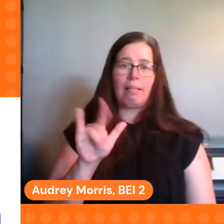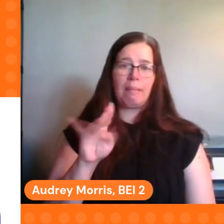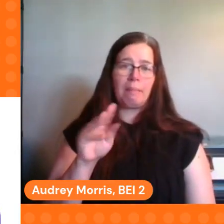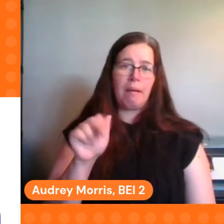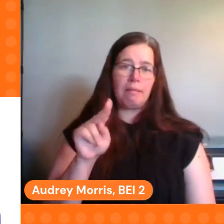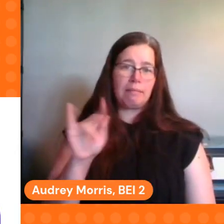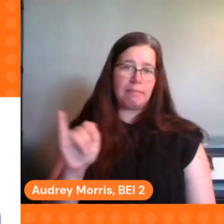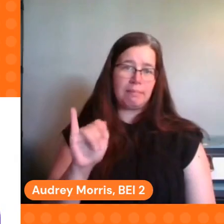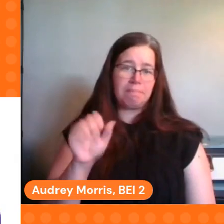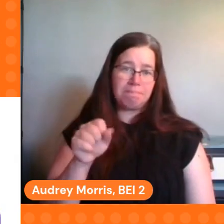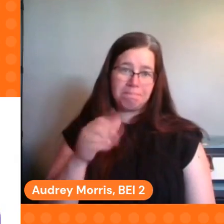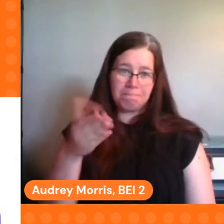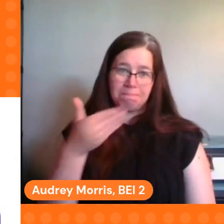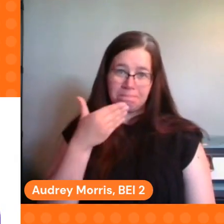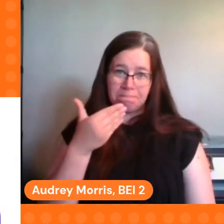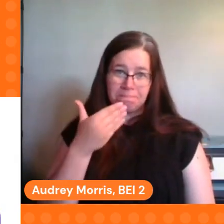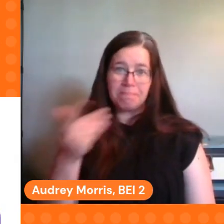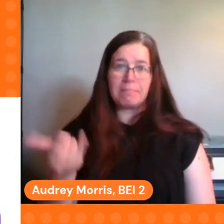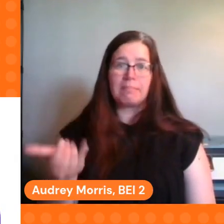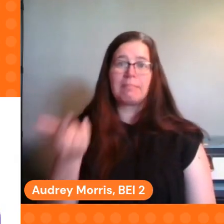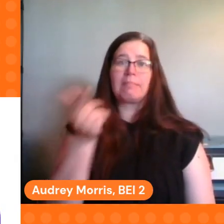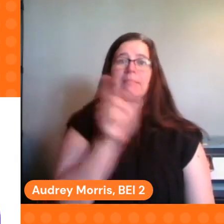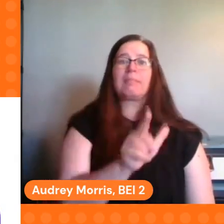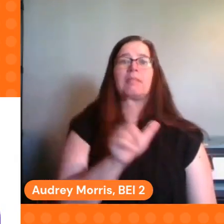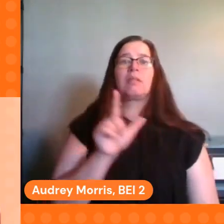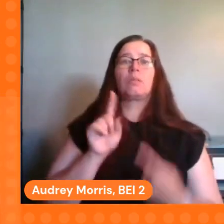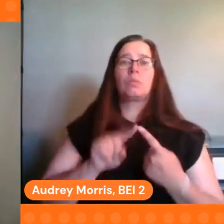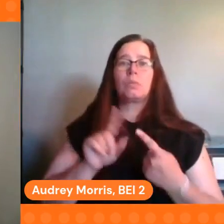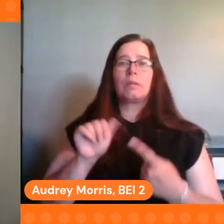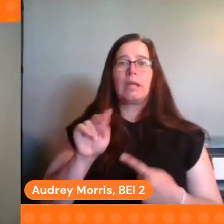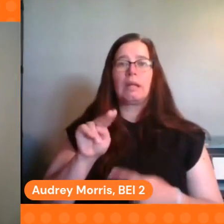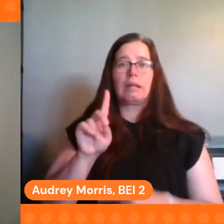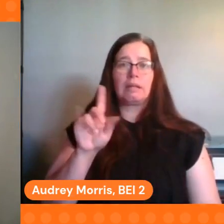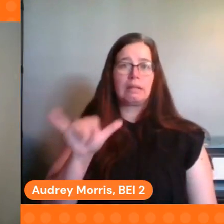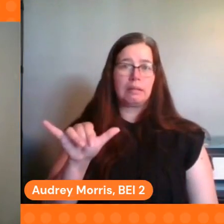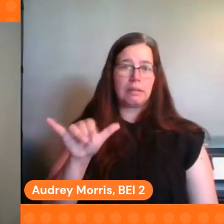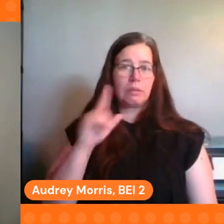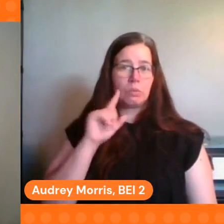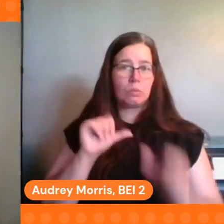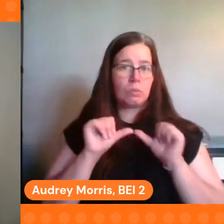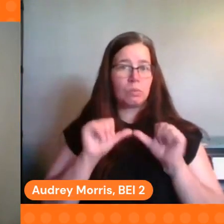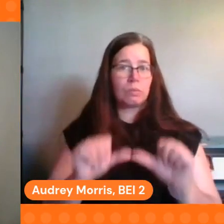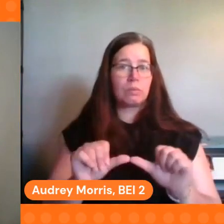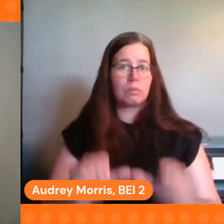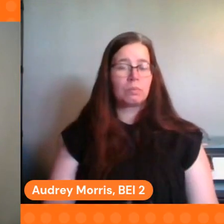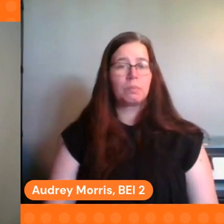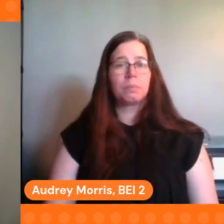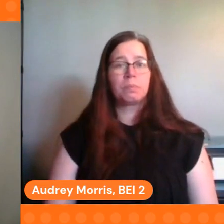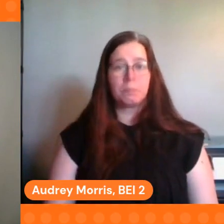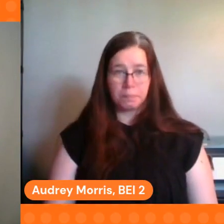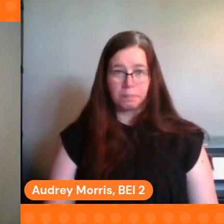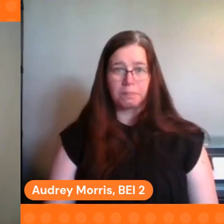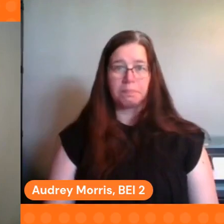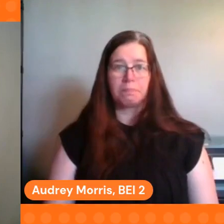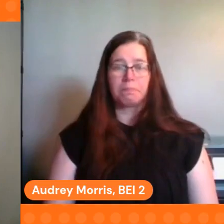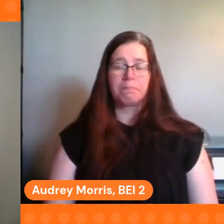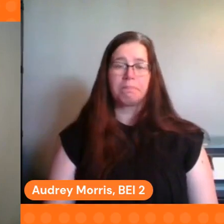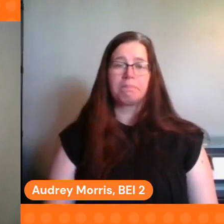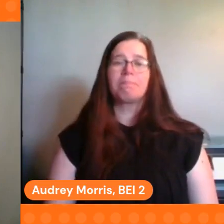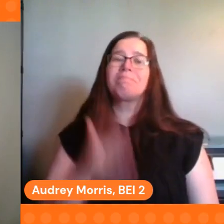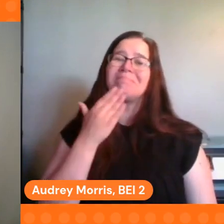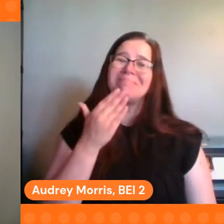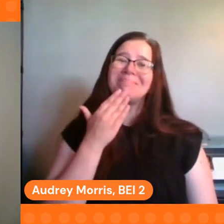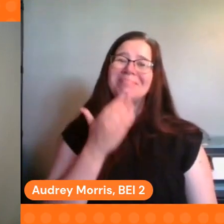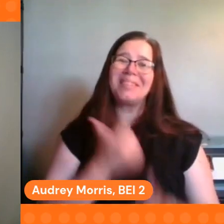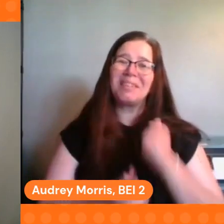welcome. I'm going to pass this back to Andy to continue. Yes, thank you. Great. Thanks so much, everyone.